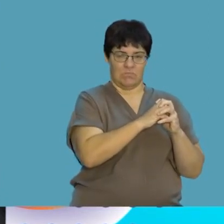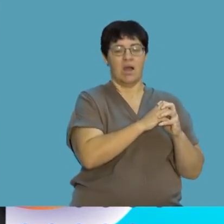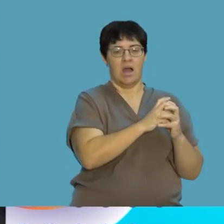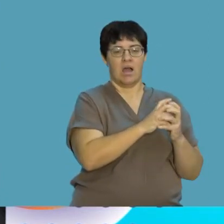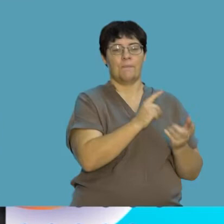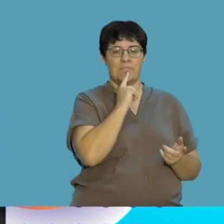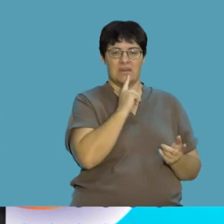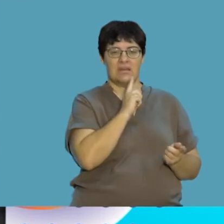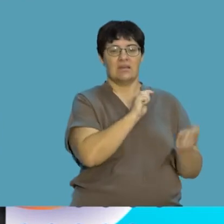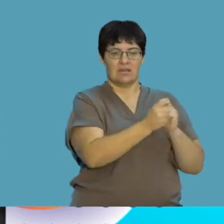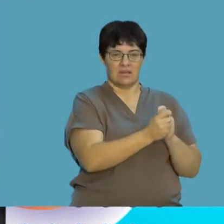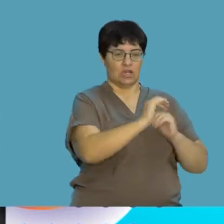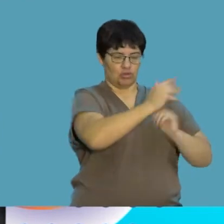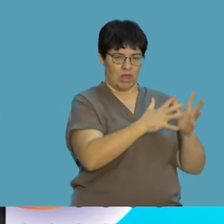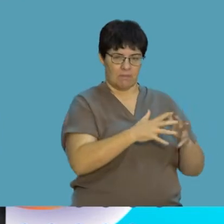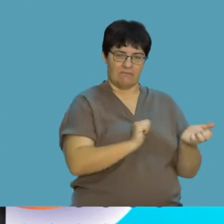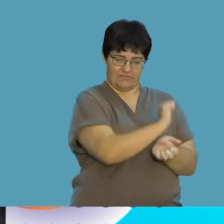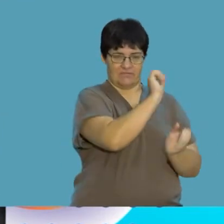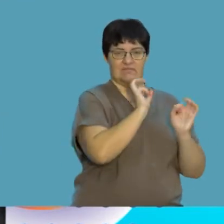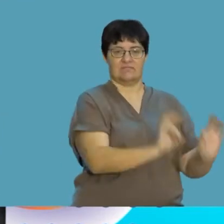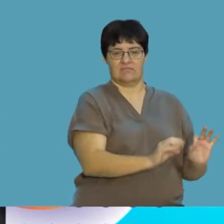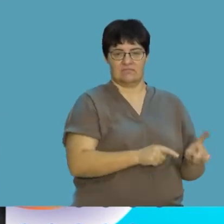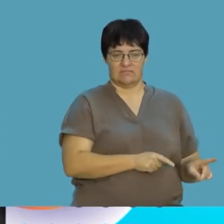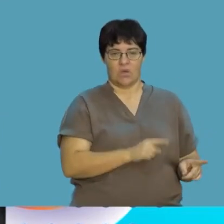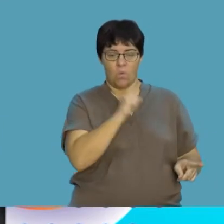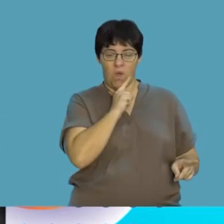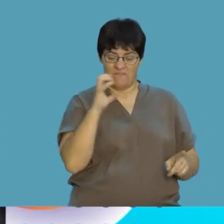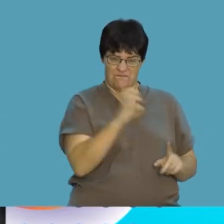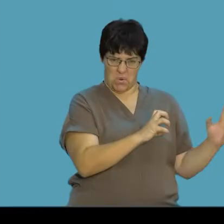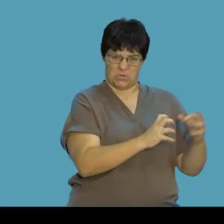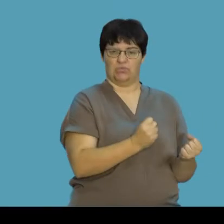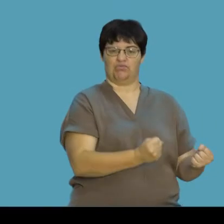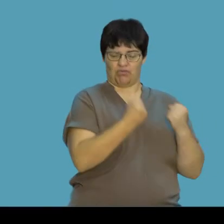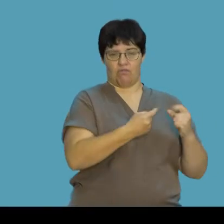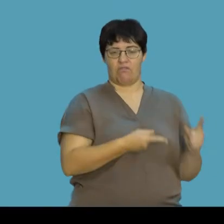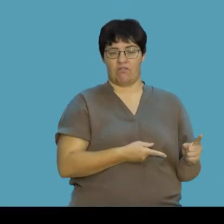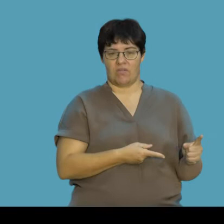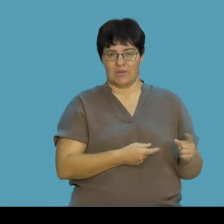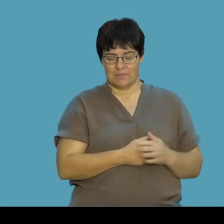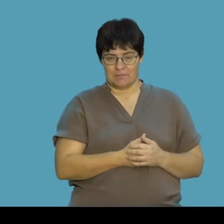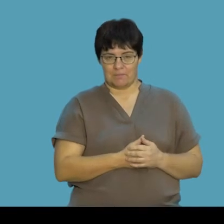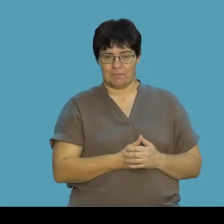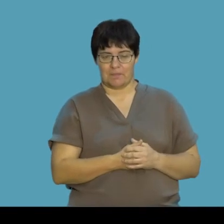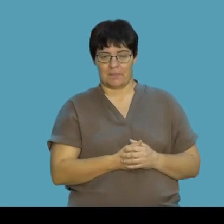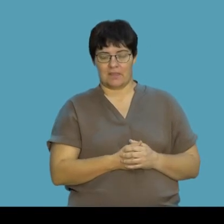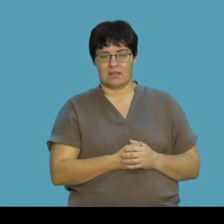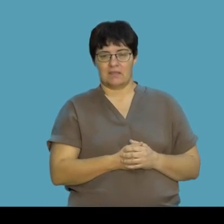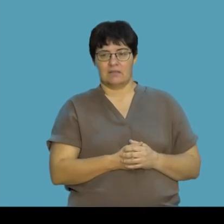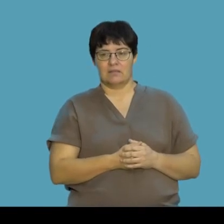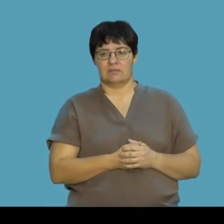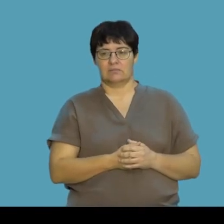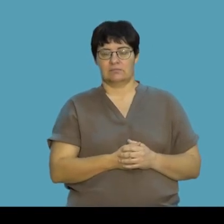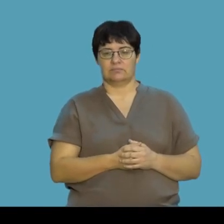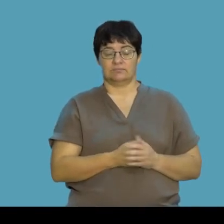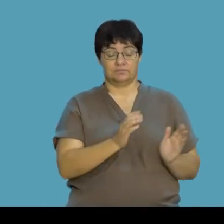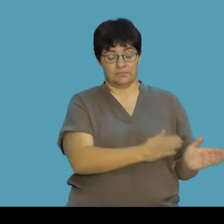compact, and then it assumes a certain shape for that matter. Okay, right. That's what it means in as far as freezing is concerned. Now